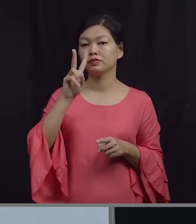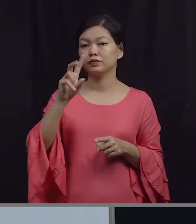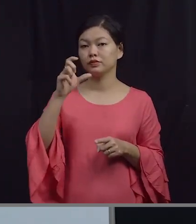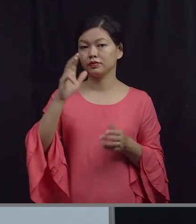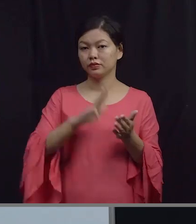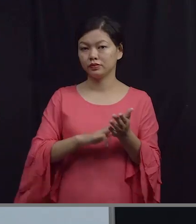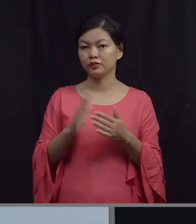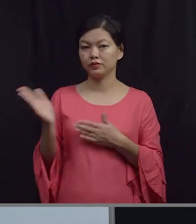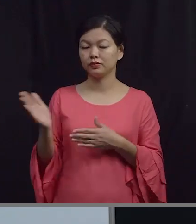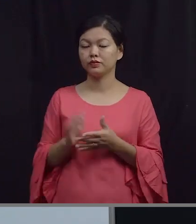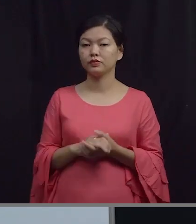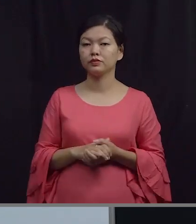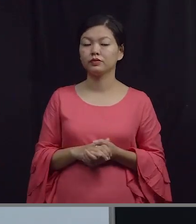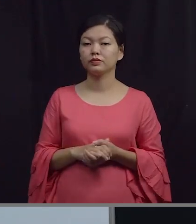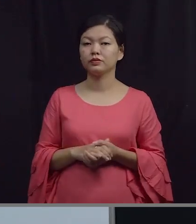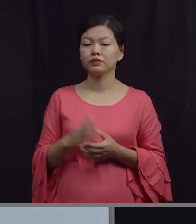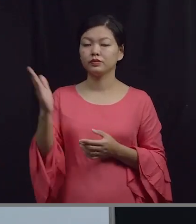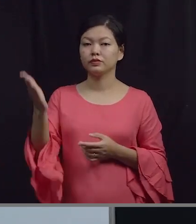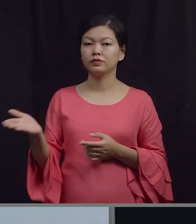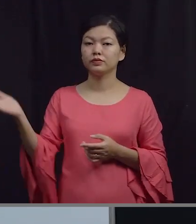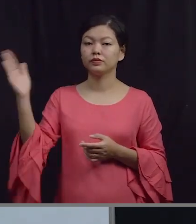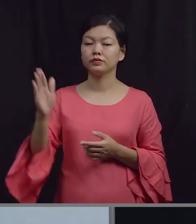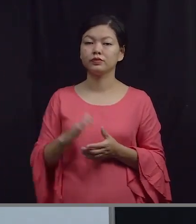78.2 centimeter. Okay, so this is about the